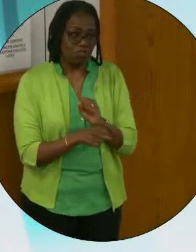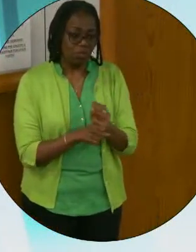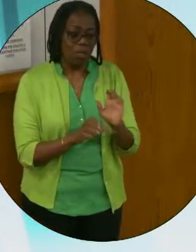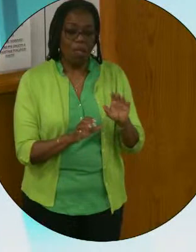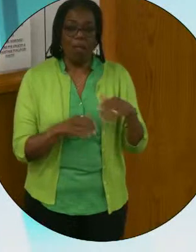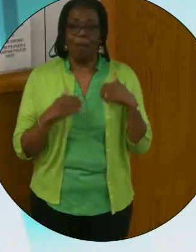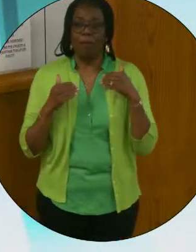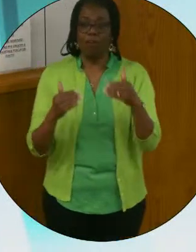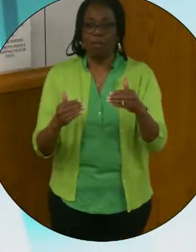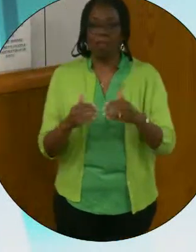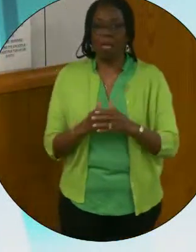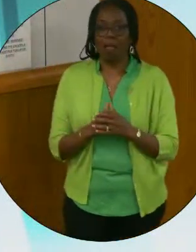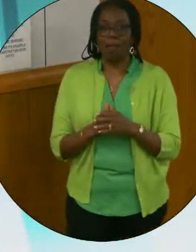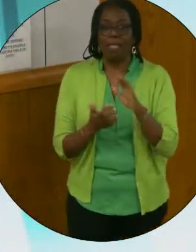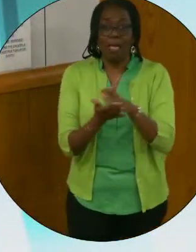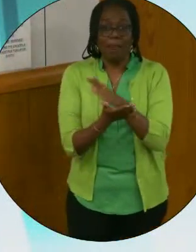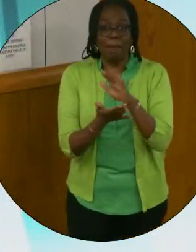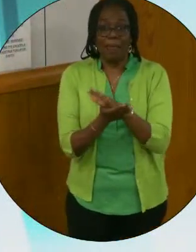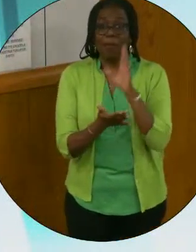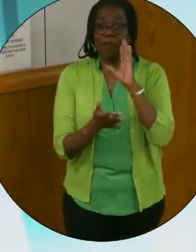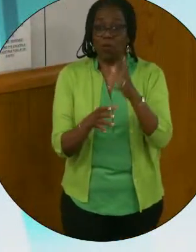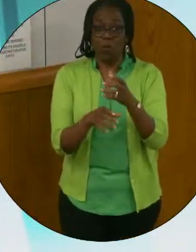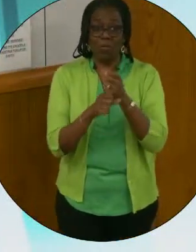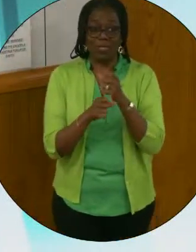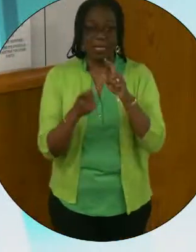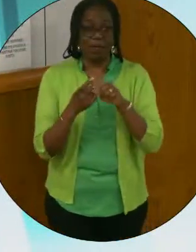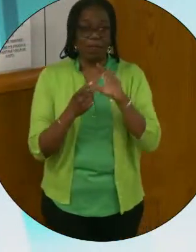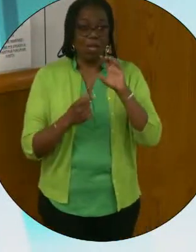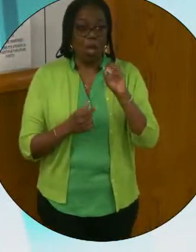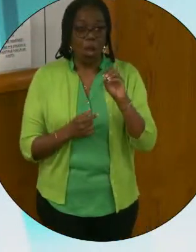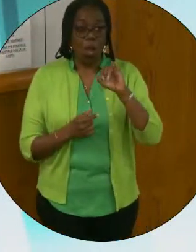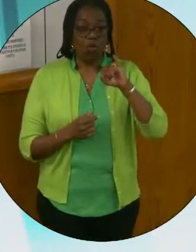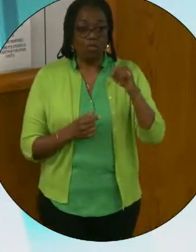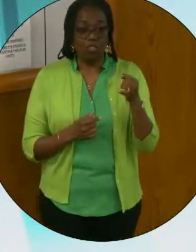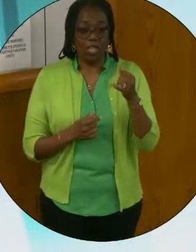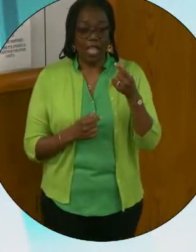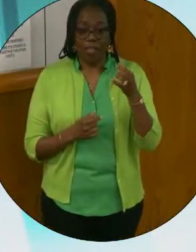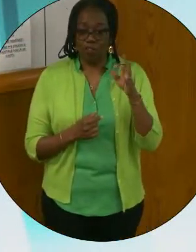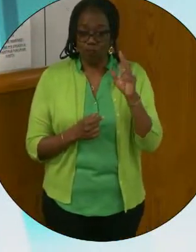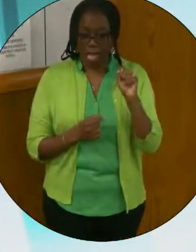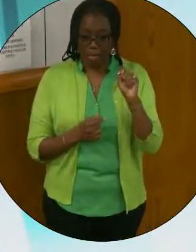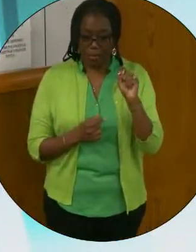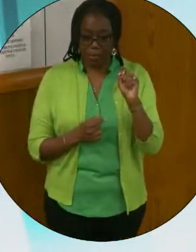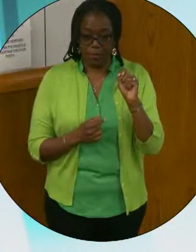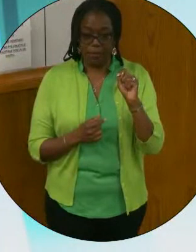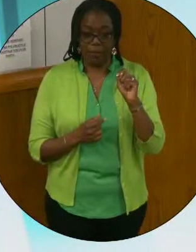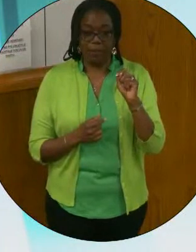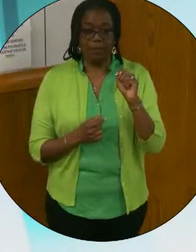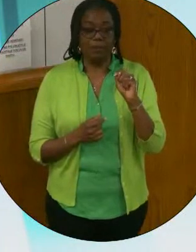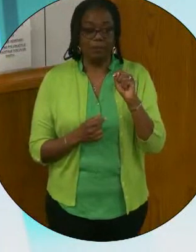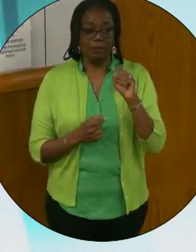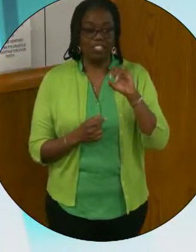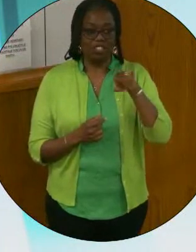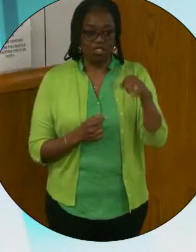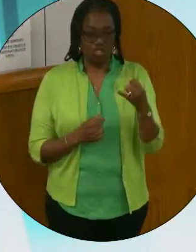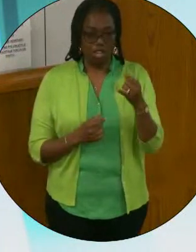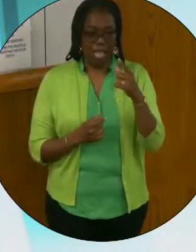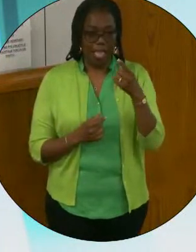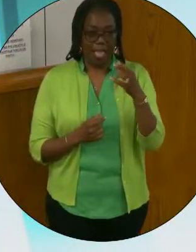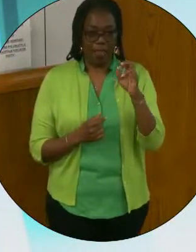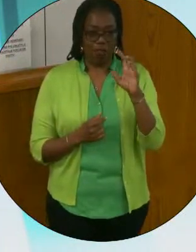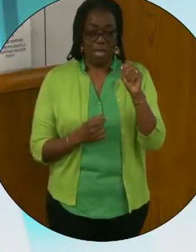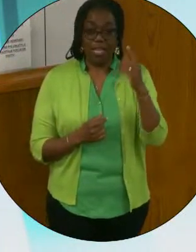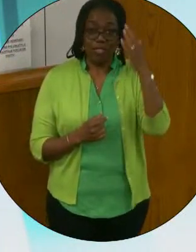along. So this paperwork that you're going to receive is the OJJ grant, that we've been talking about for a while. Did you know